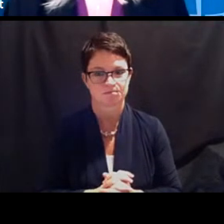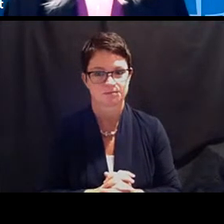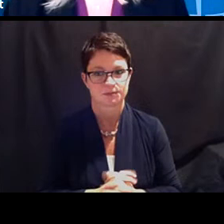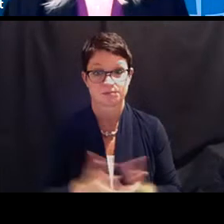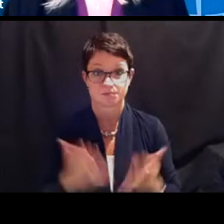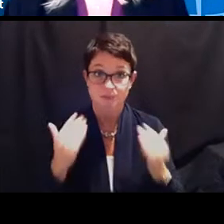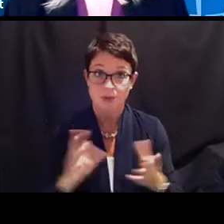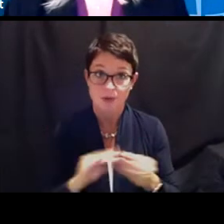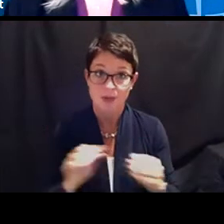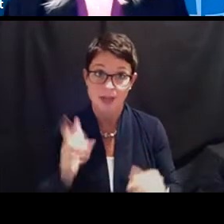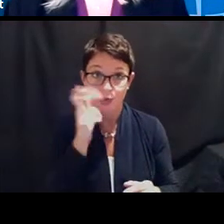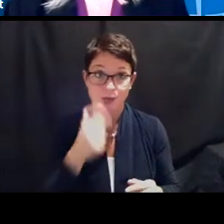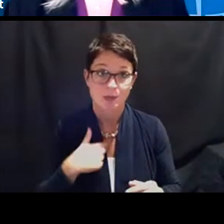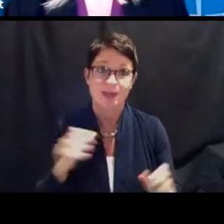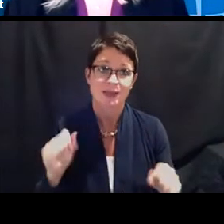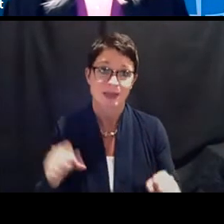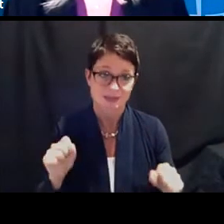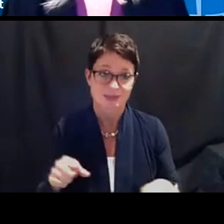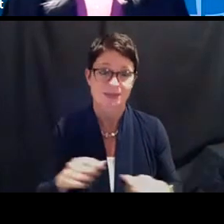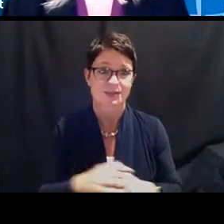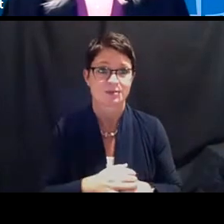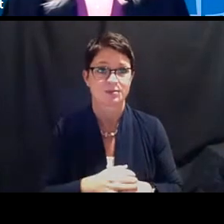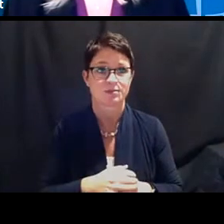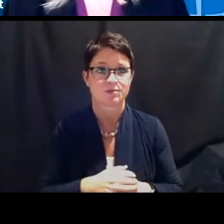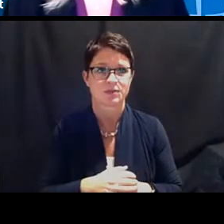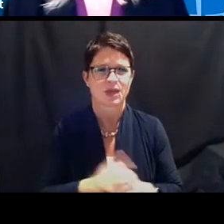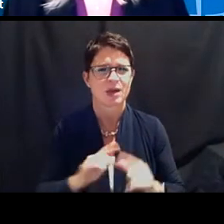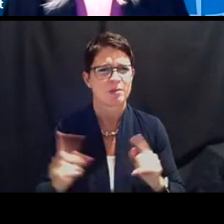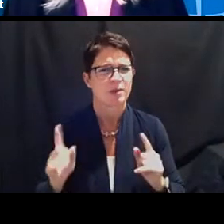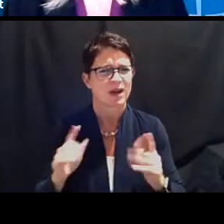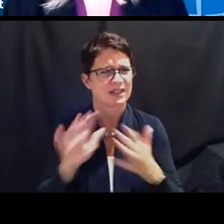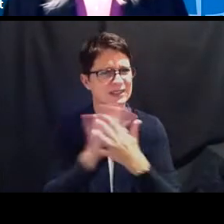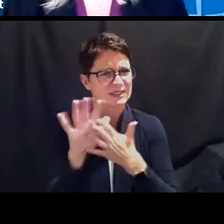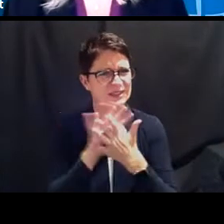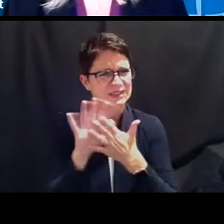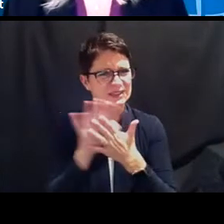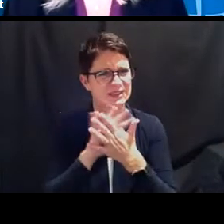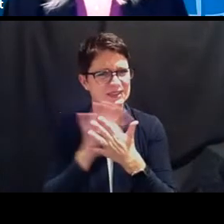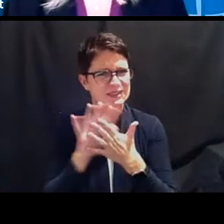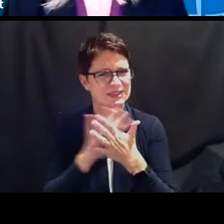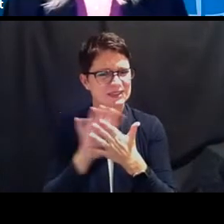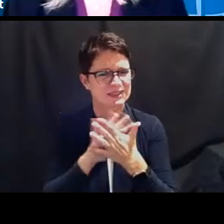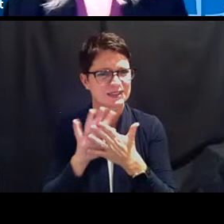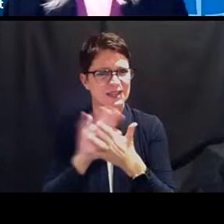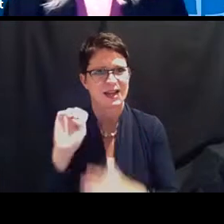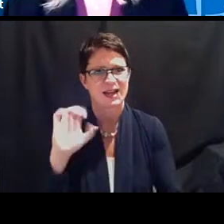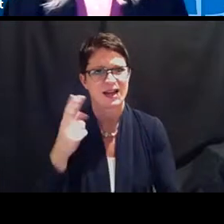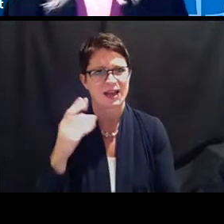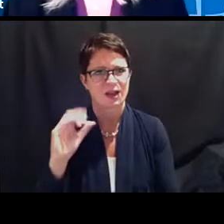Please. Hello, can you hear me? Yeah, coming through with a little bit of an echo.